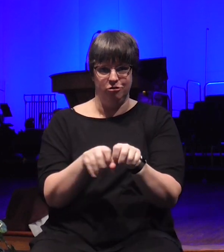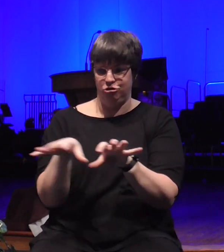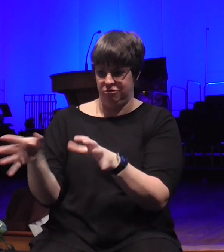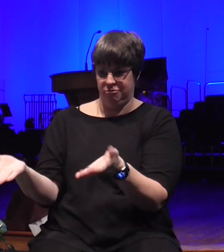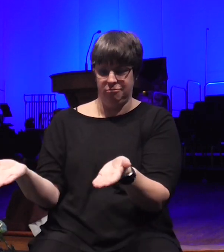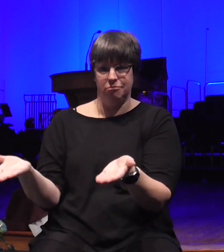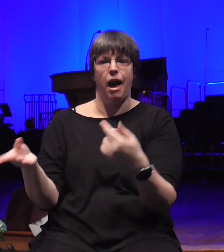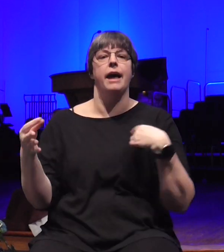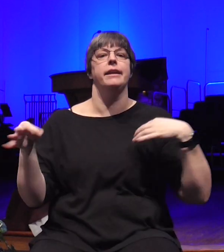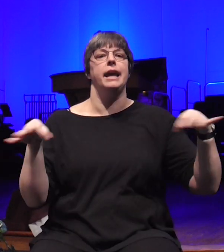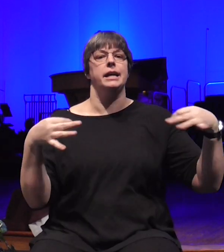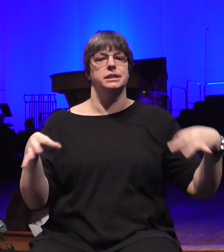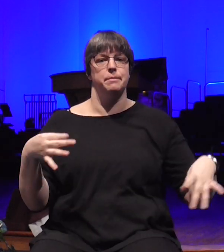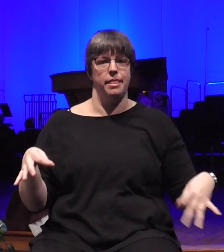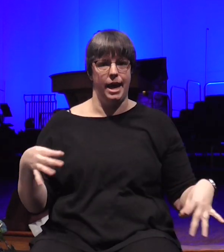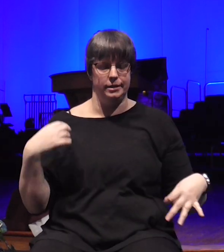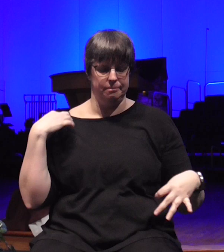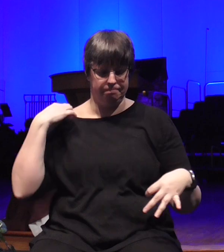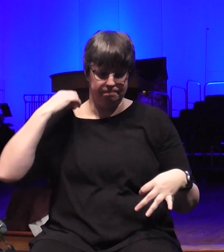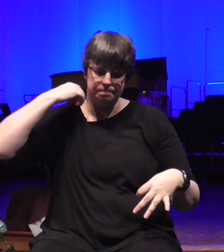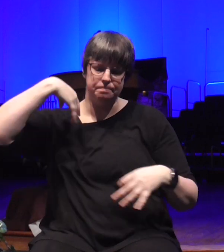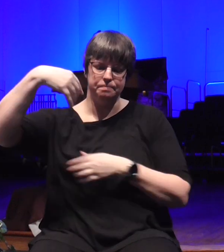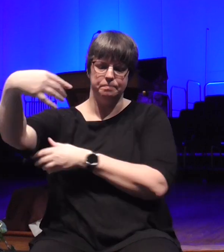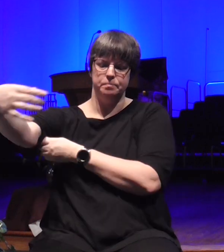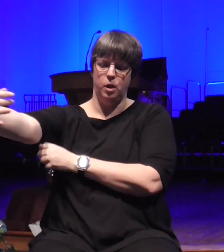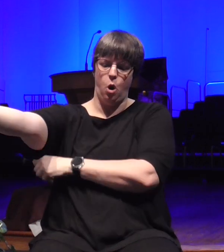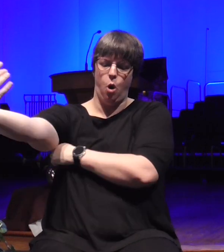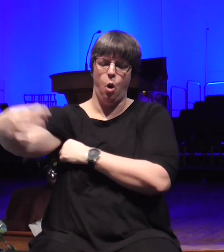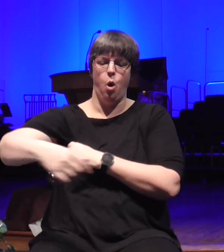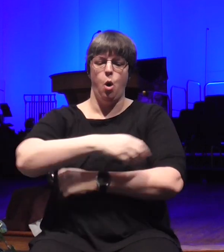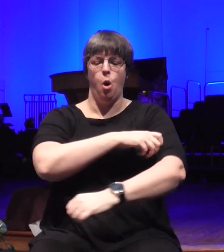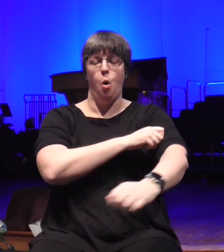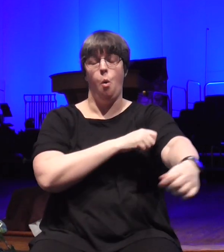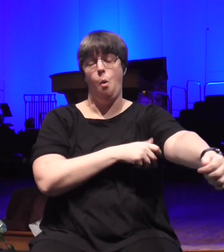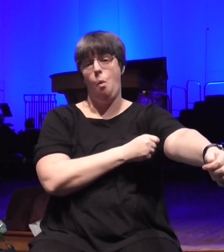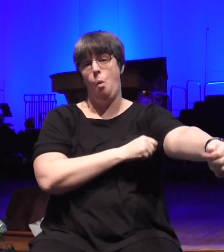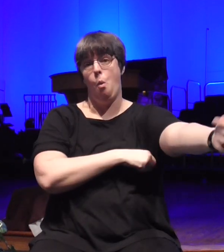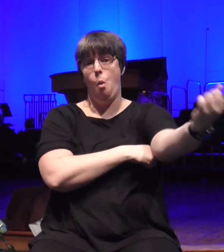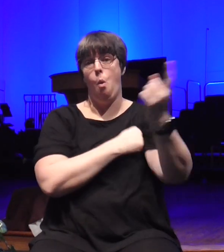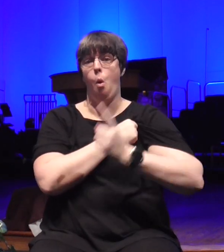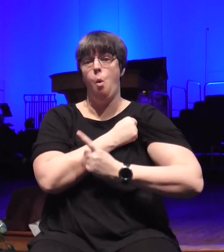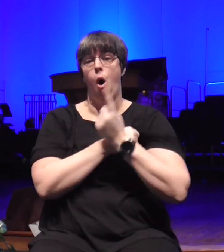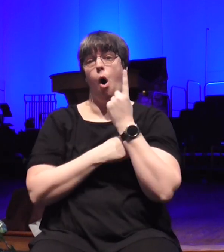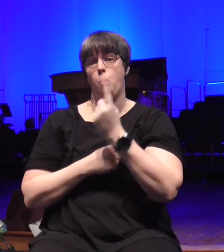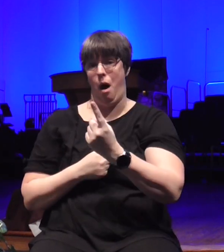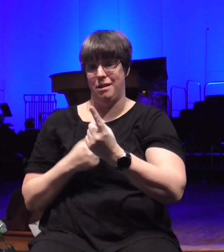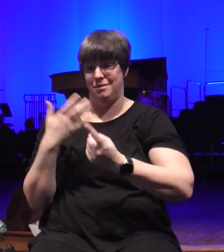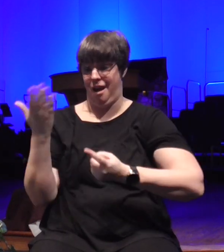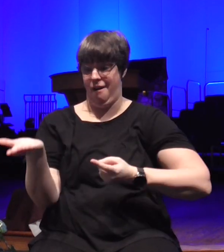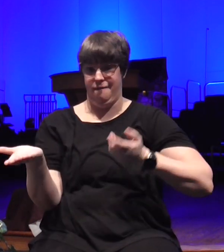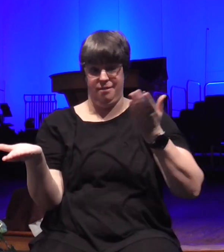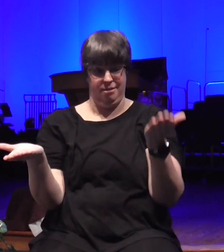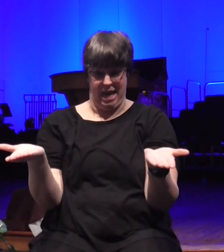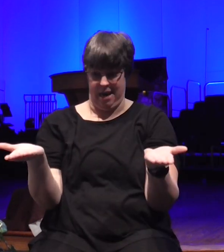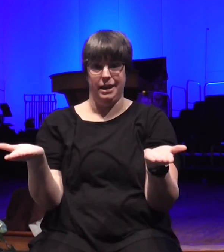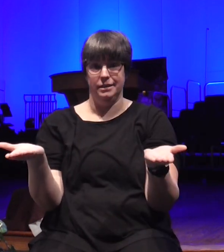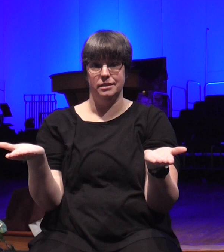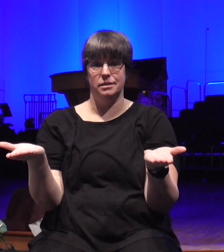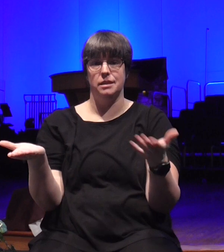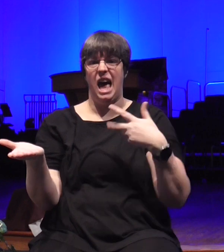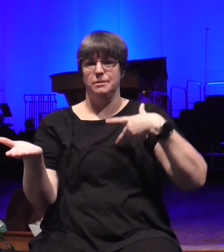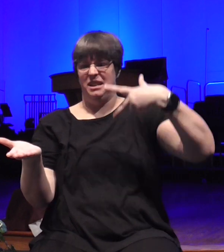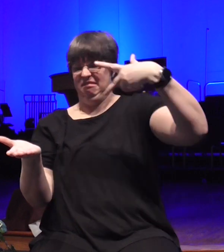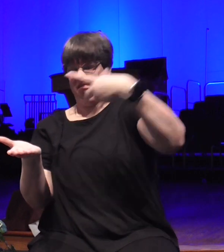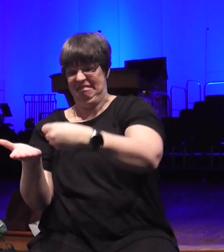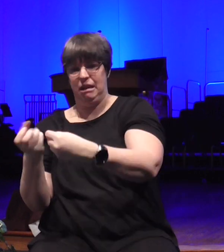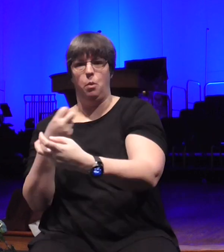And proceeded to explain to Bismarck that one of these sausages has been injected with a lethal poison.